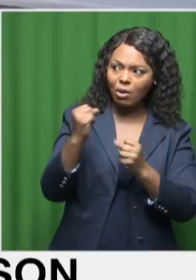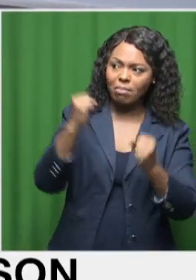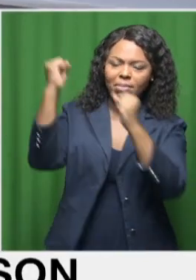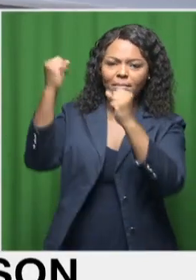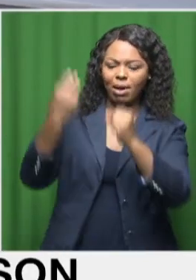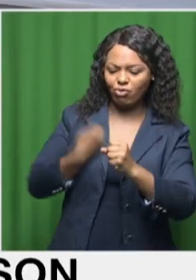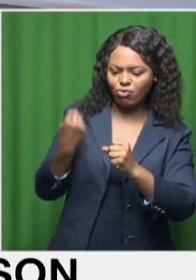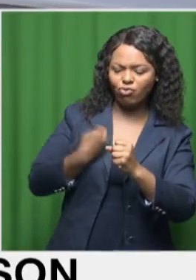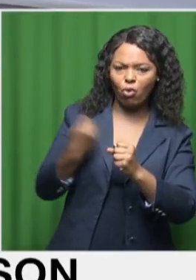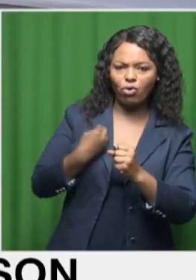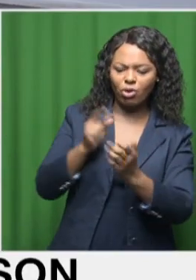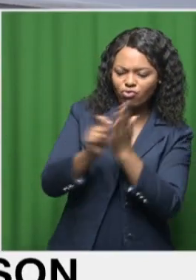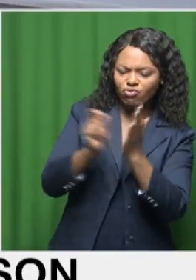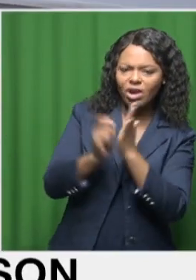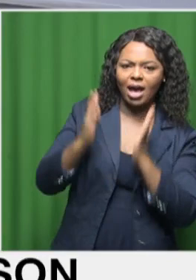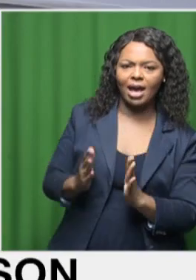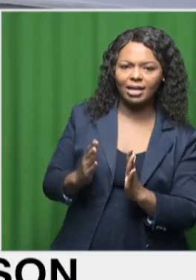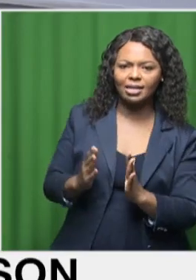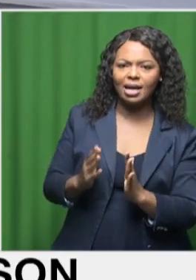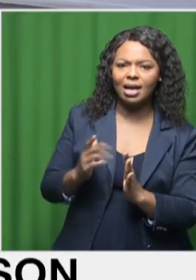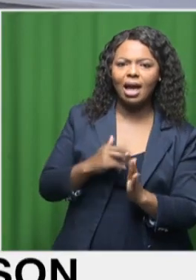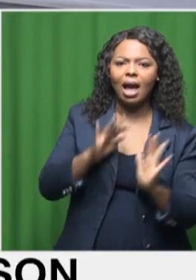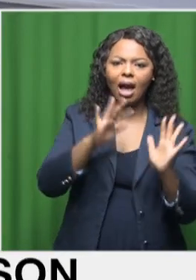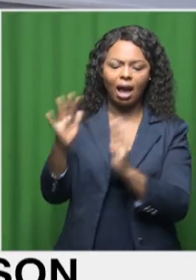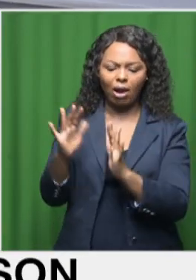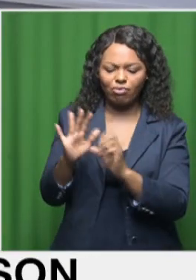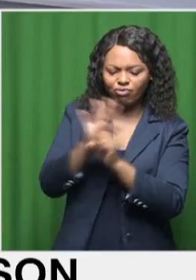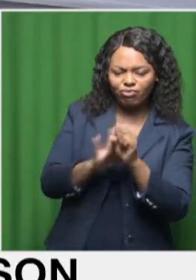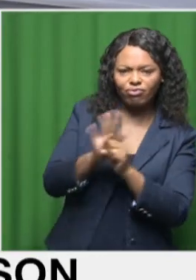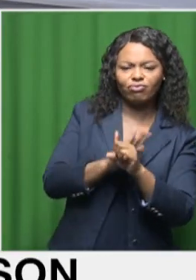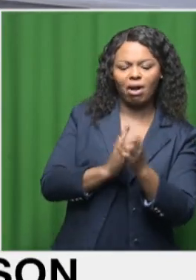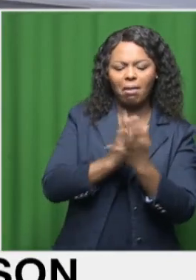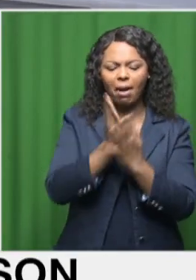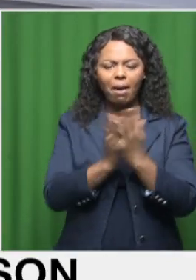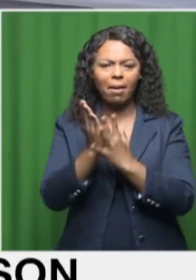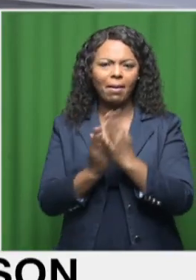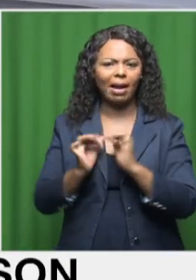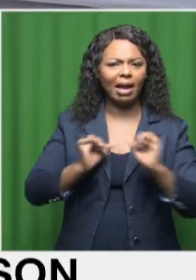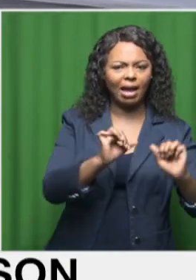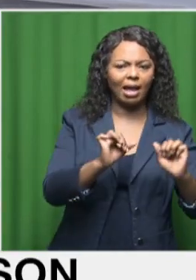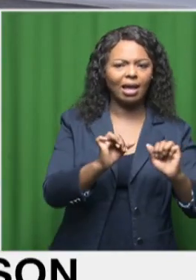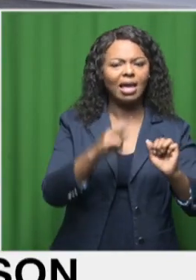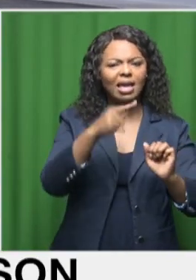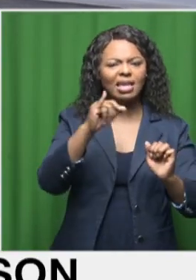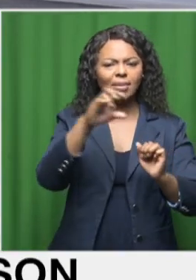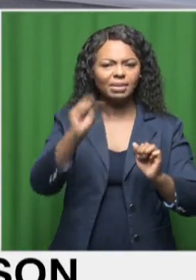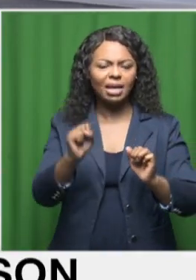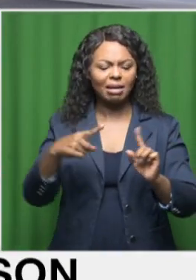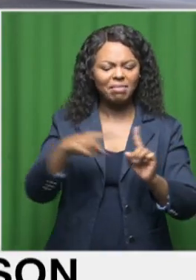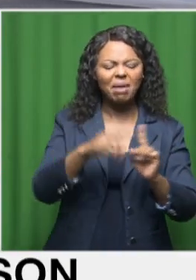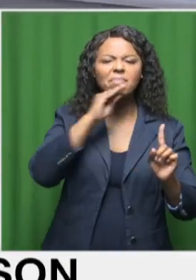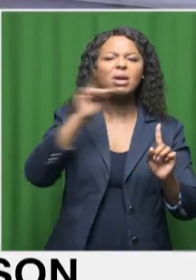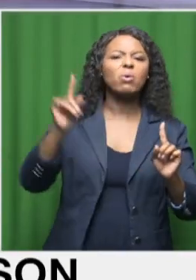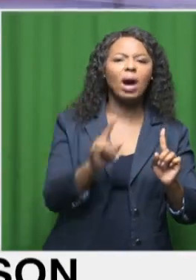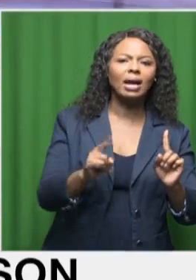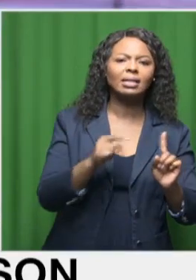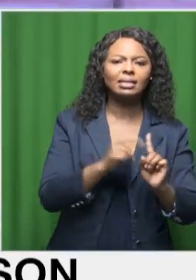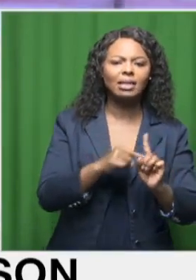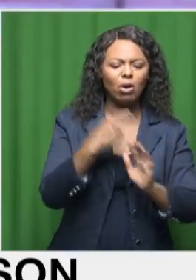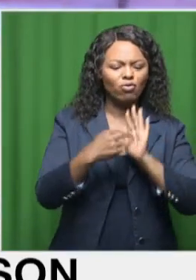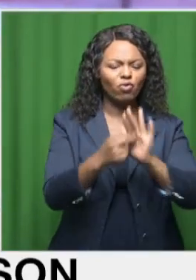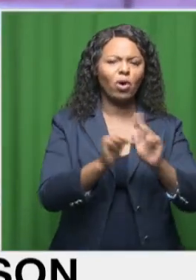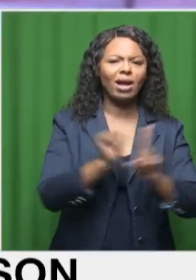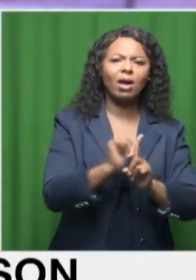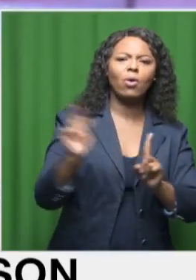young writer today about the pertinence of Gibson Kente, about what does he mean